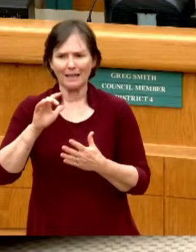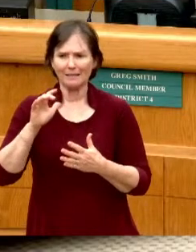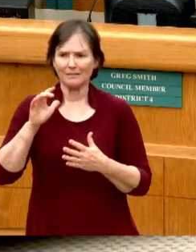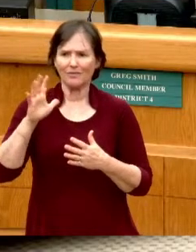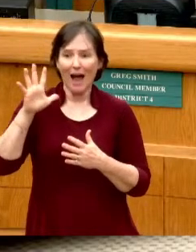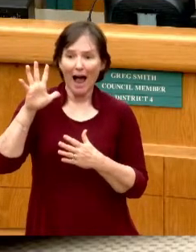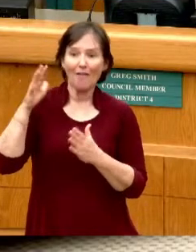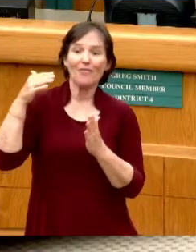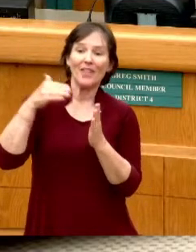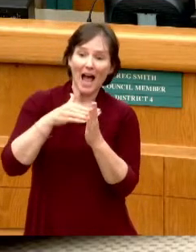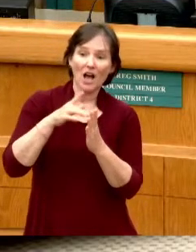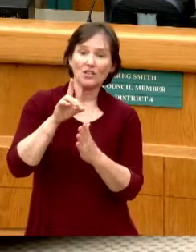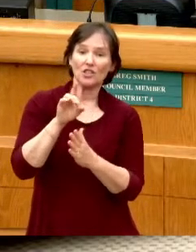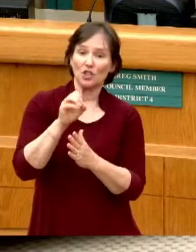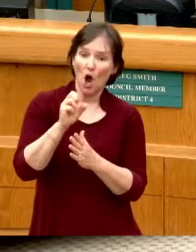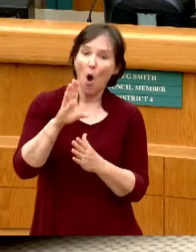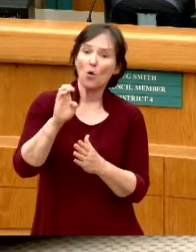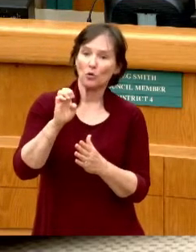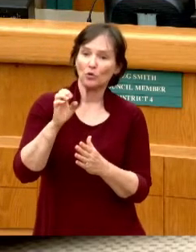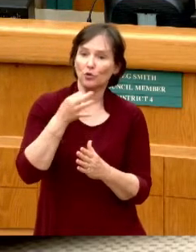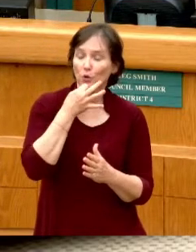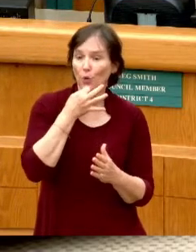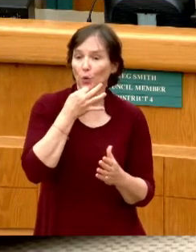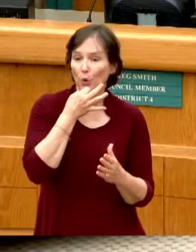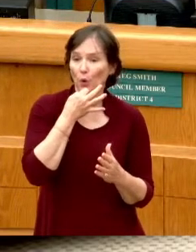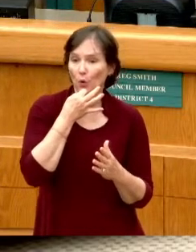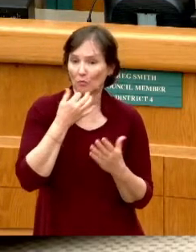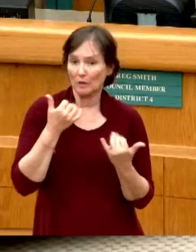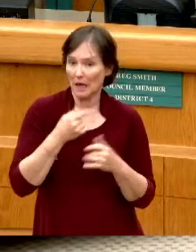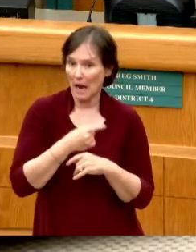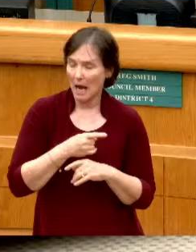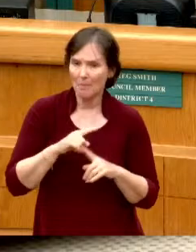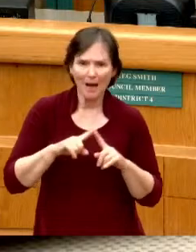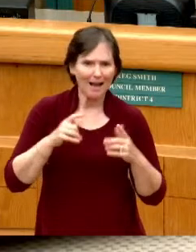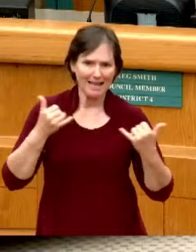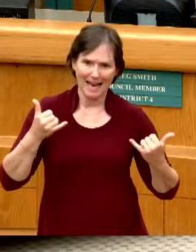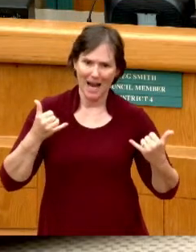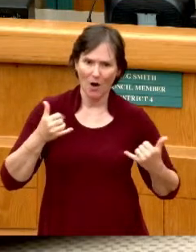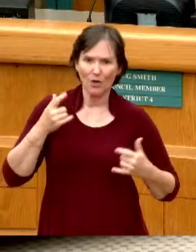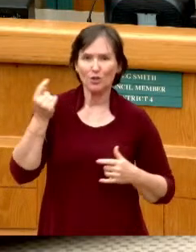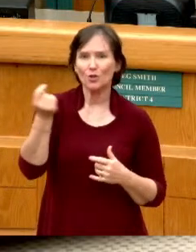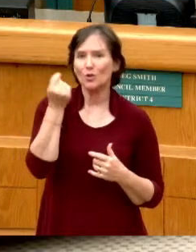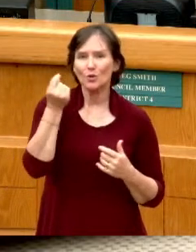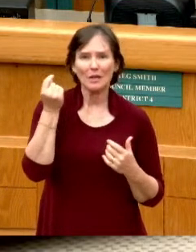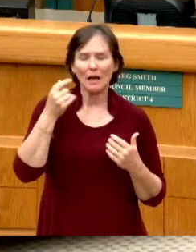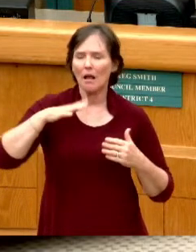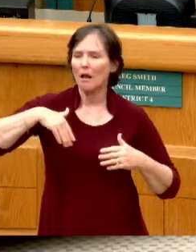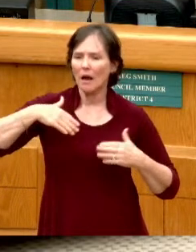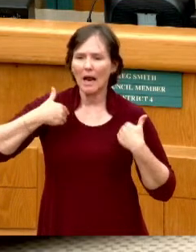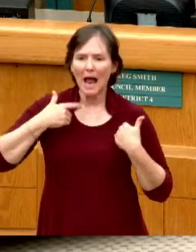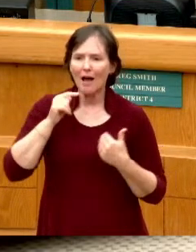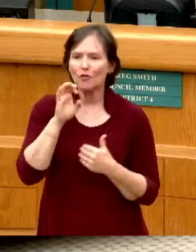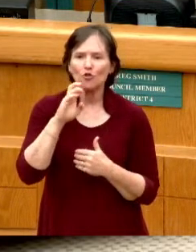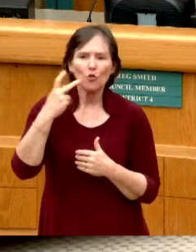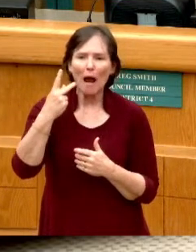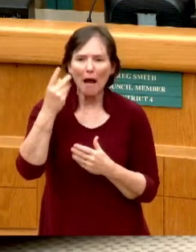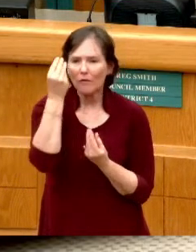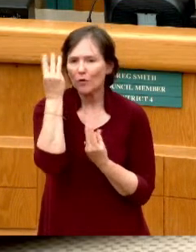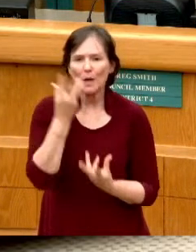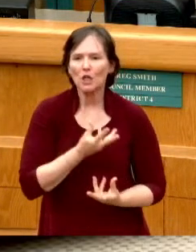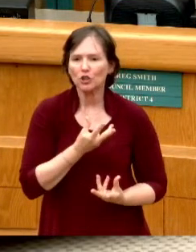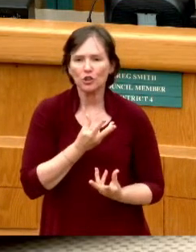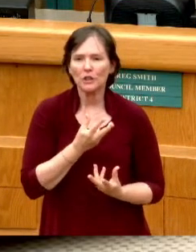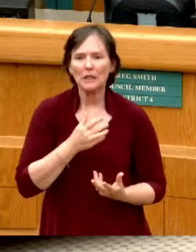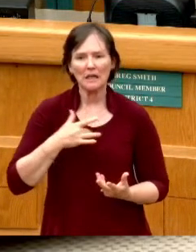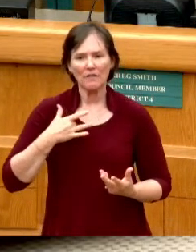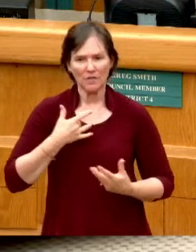doses soon, but again, this is Tuesday. We have no tracking information, so I don't expect it even to come tomorrow. And